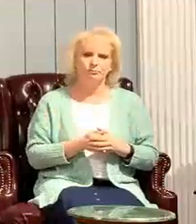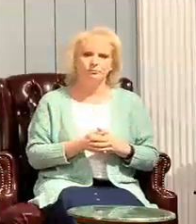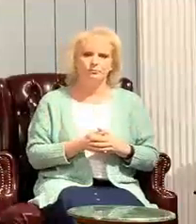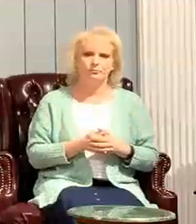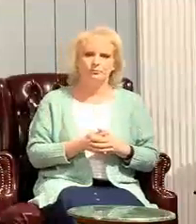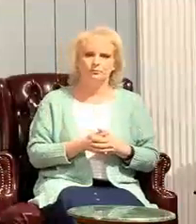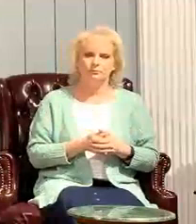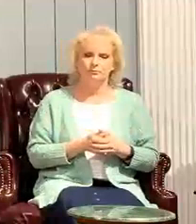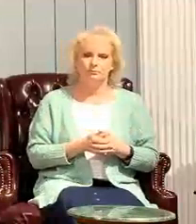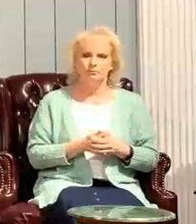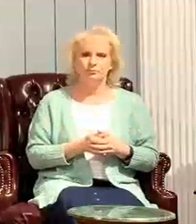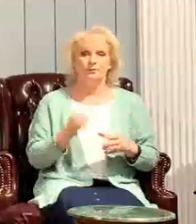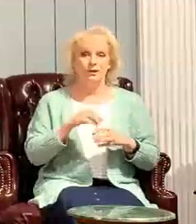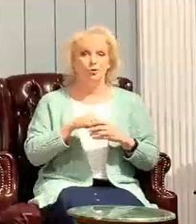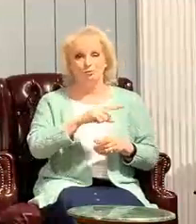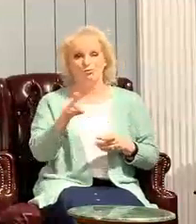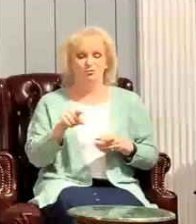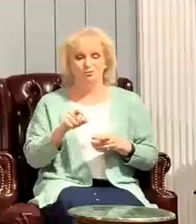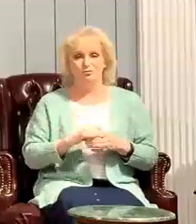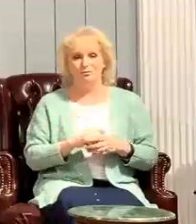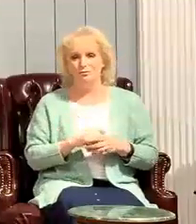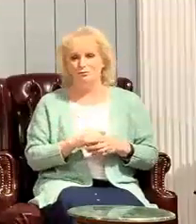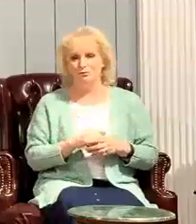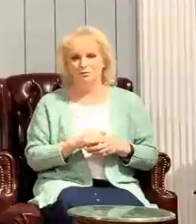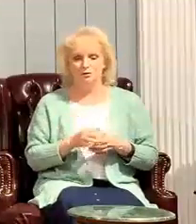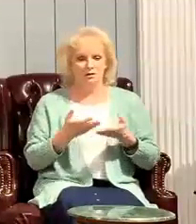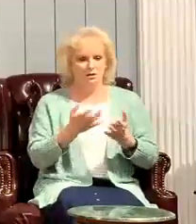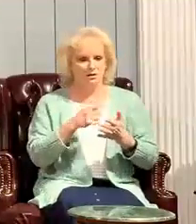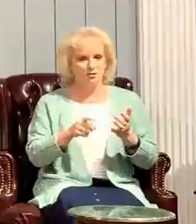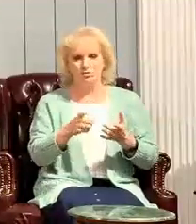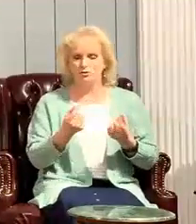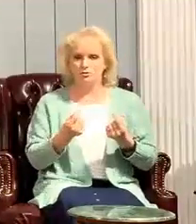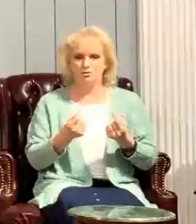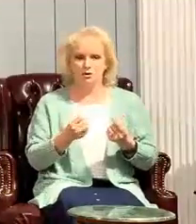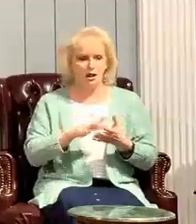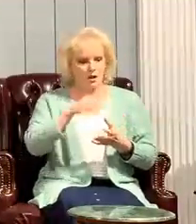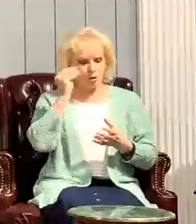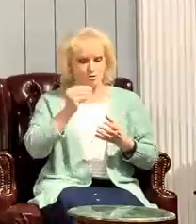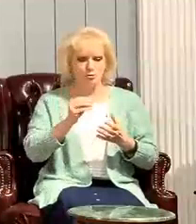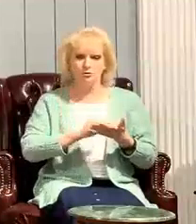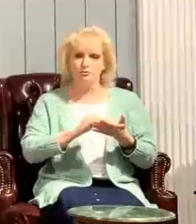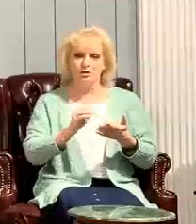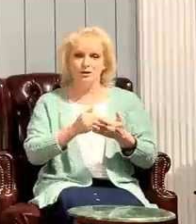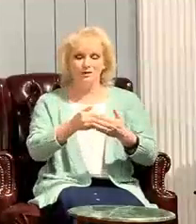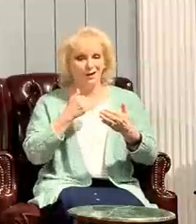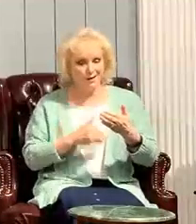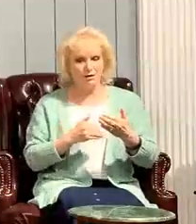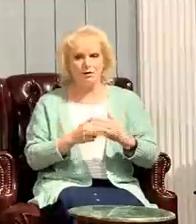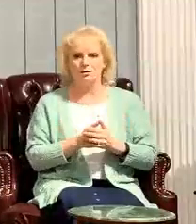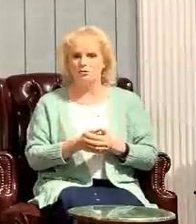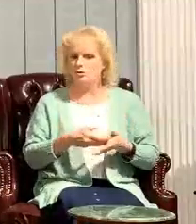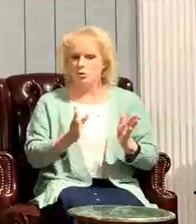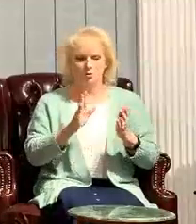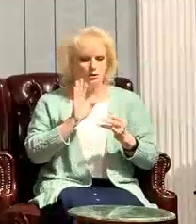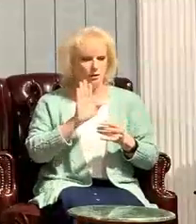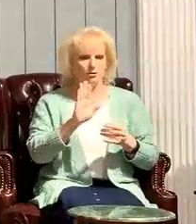Everybody does. Including you. So here's what you do. You just learn to forgive ahead of time. Just don't let yourself